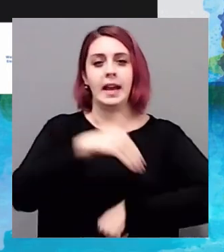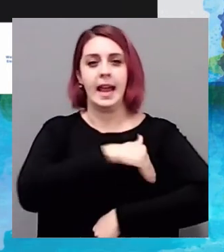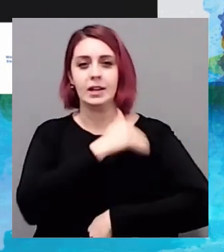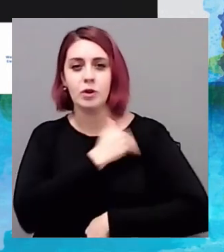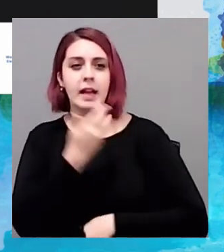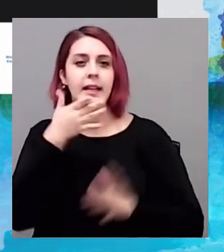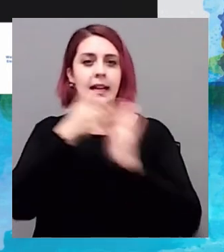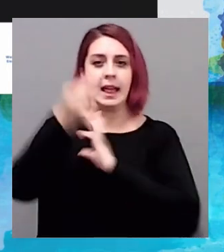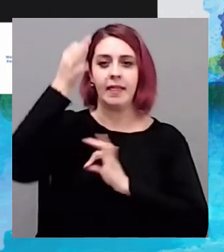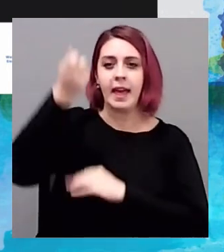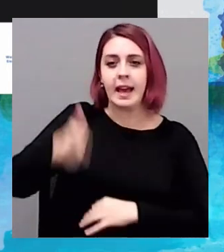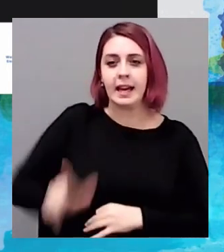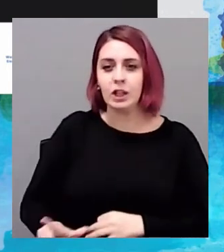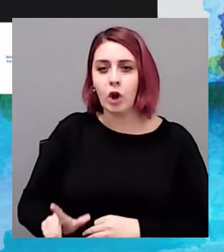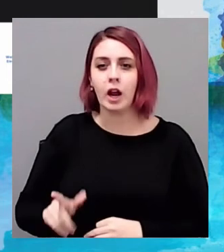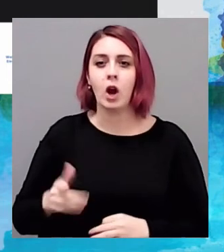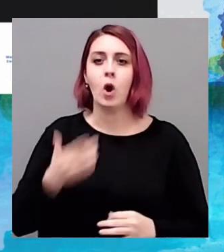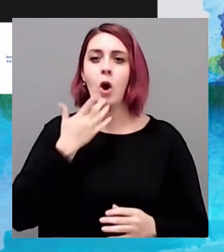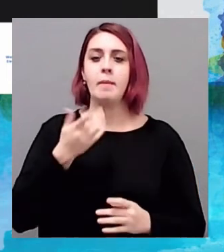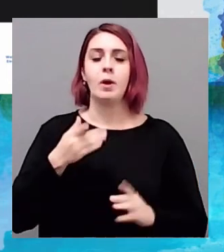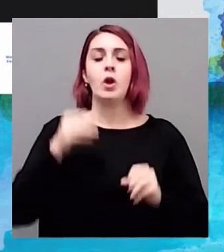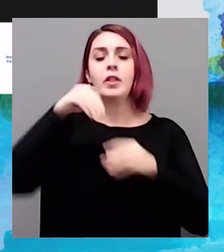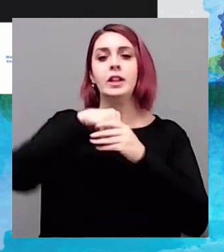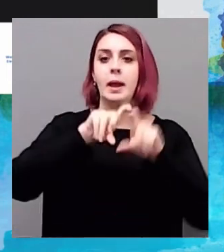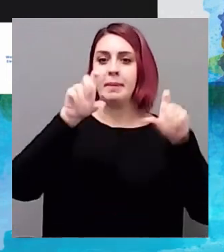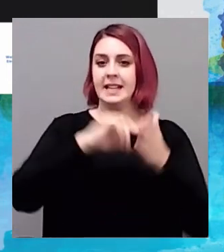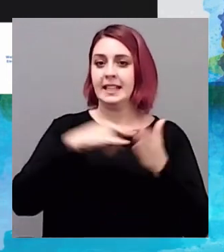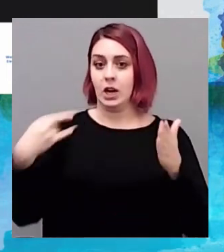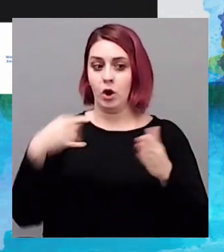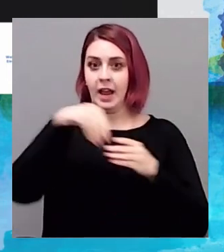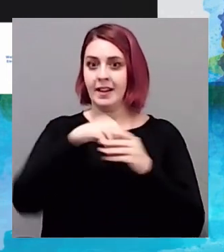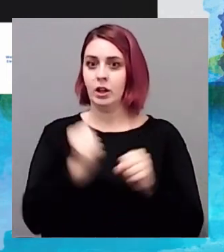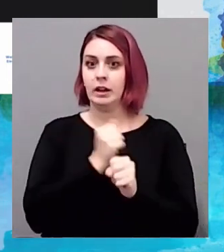you're a student, maybe you work with a technology company.